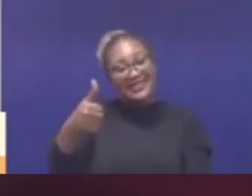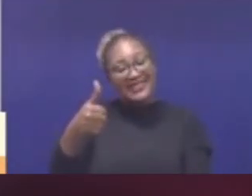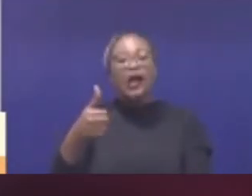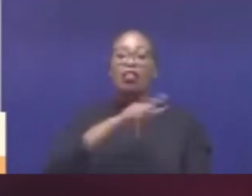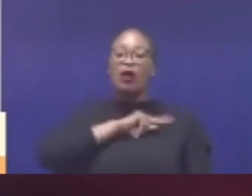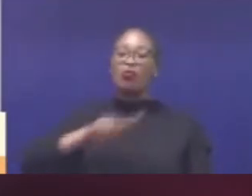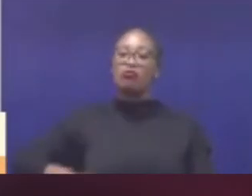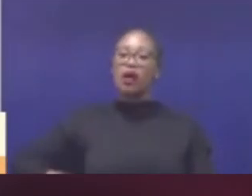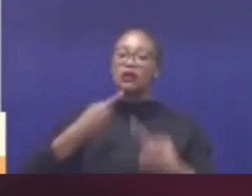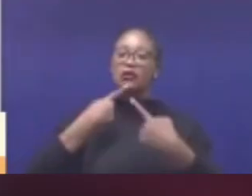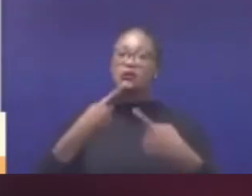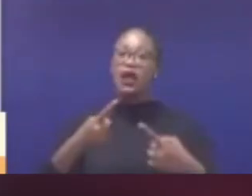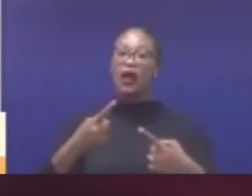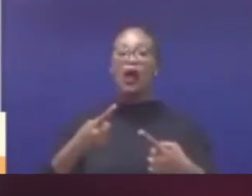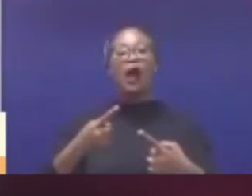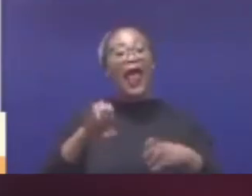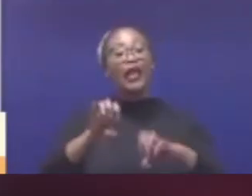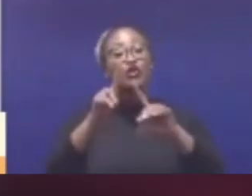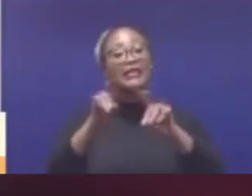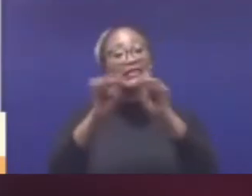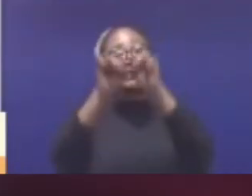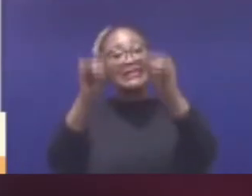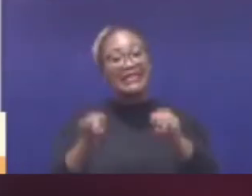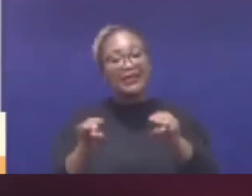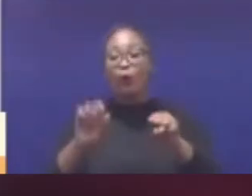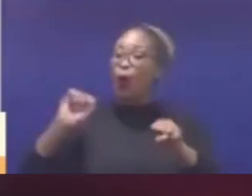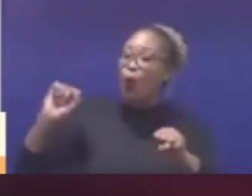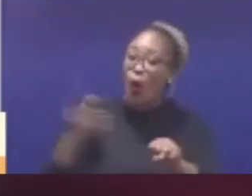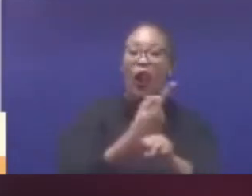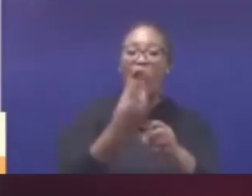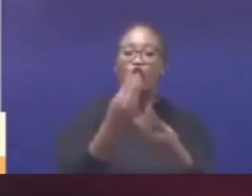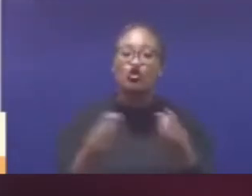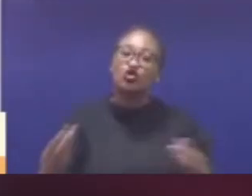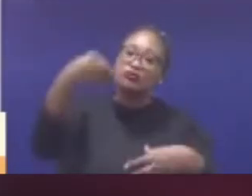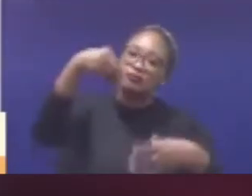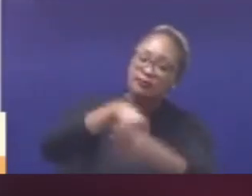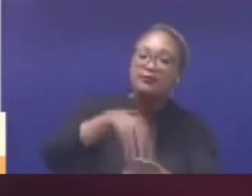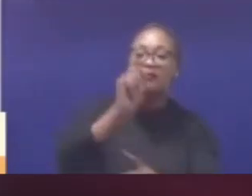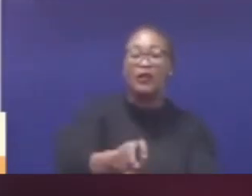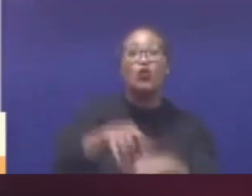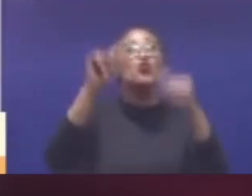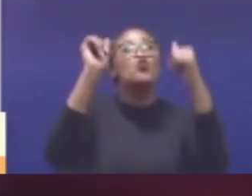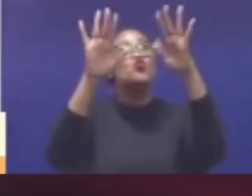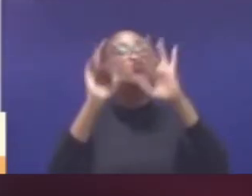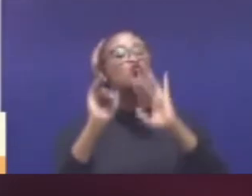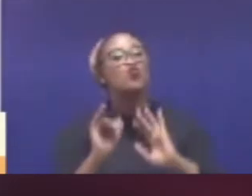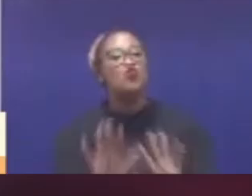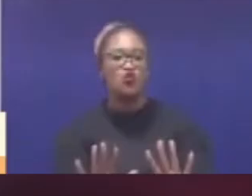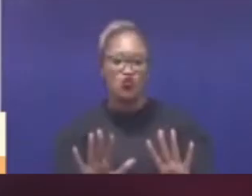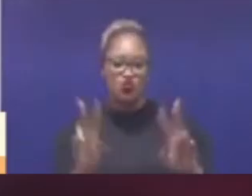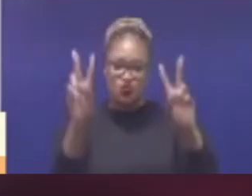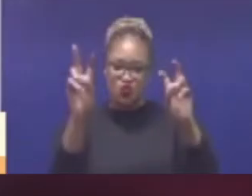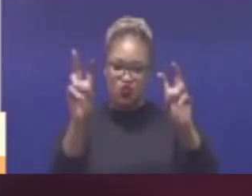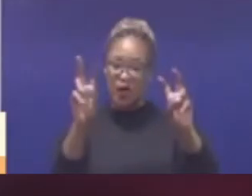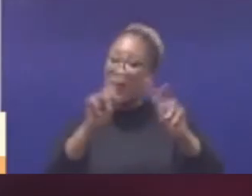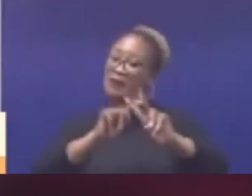education system that leaves no child behind. What an incredible goal. But it will